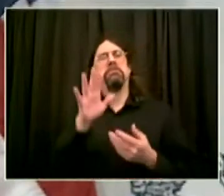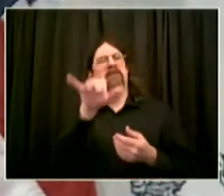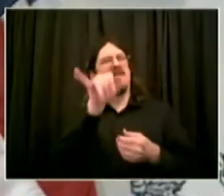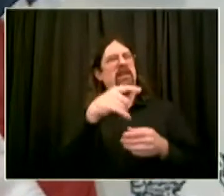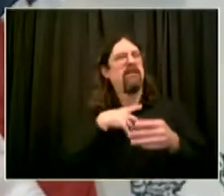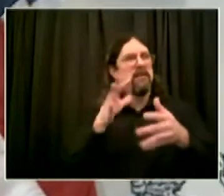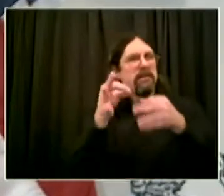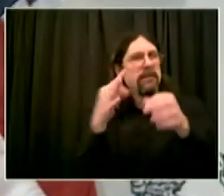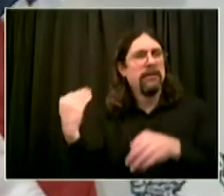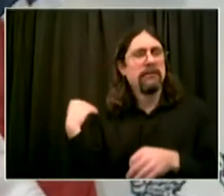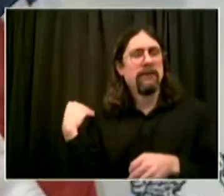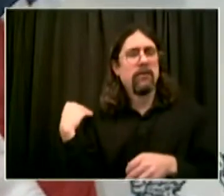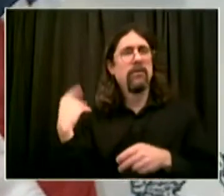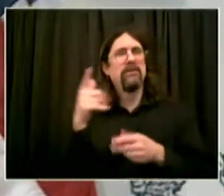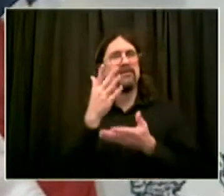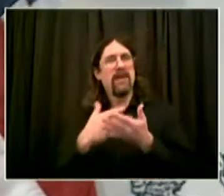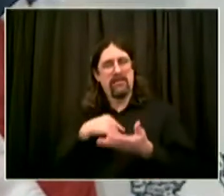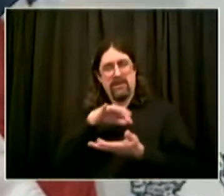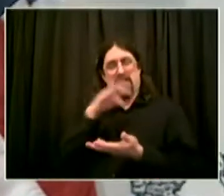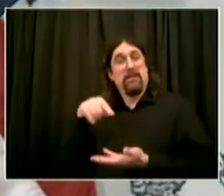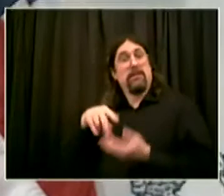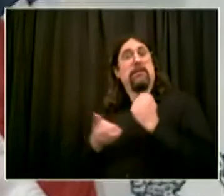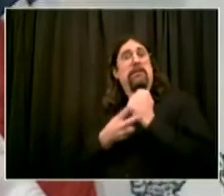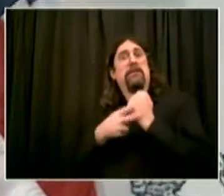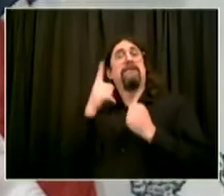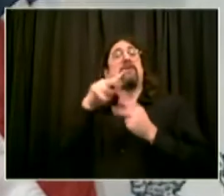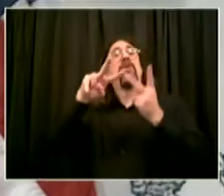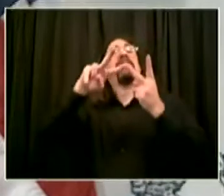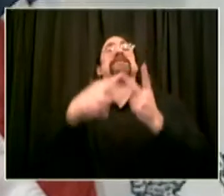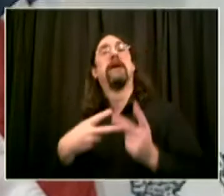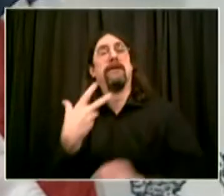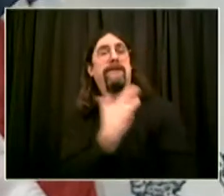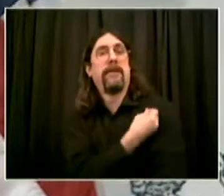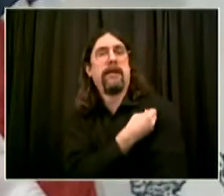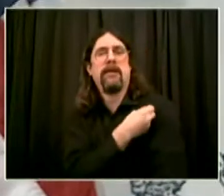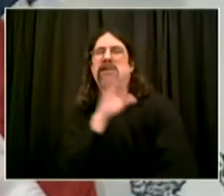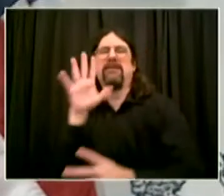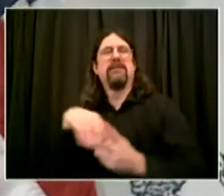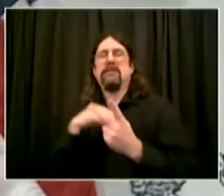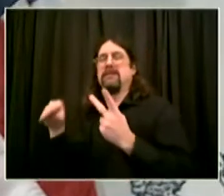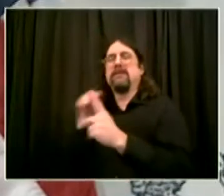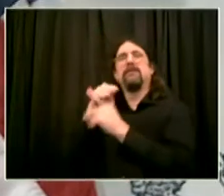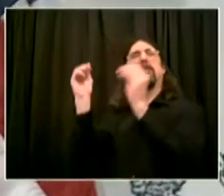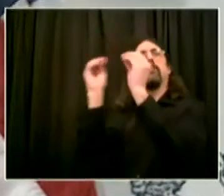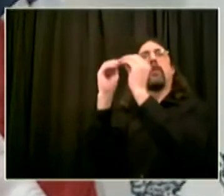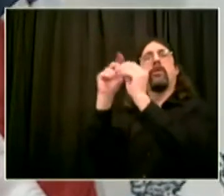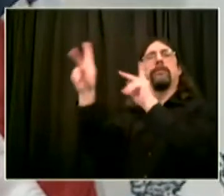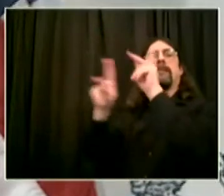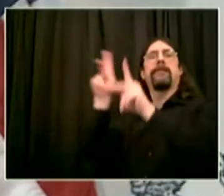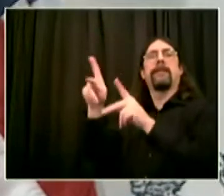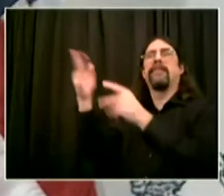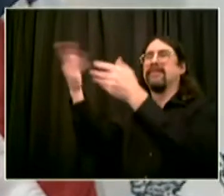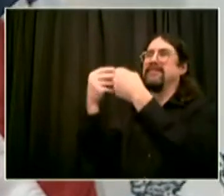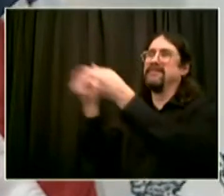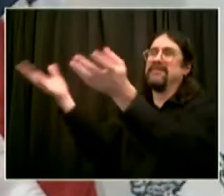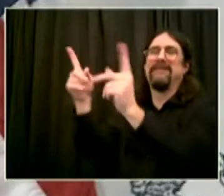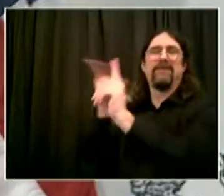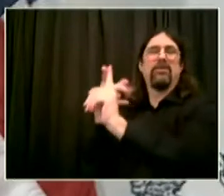effort to create more vaccine supply. We'll look for every opportunity to make an impact. We've also been working closely with the